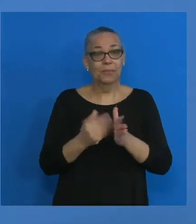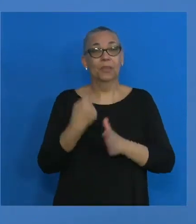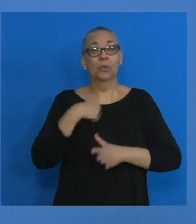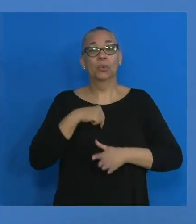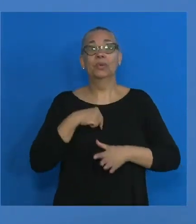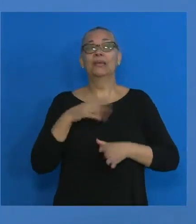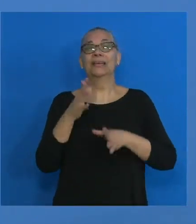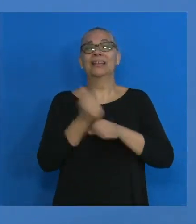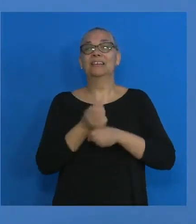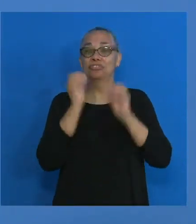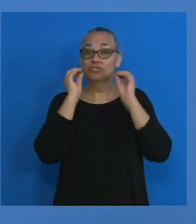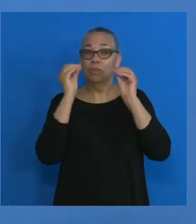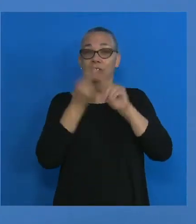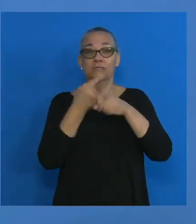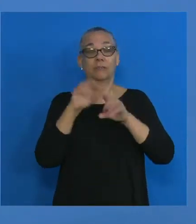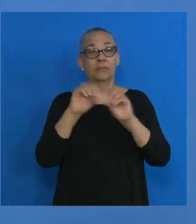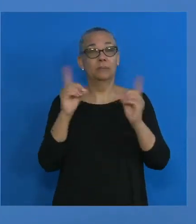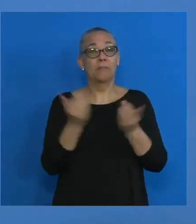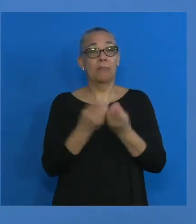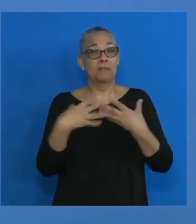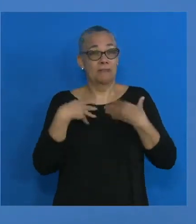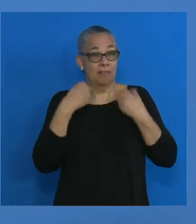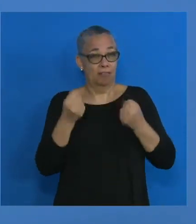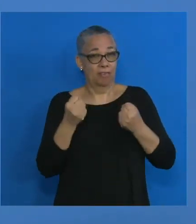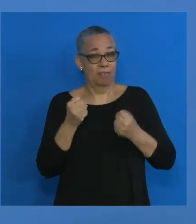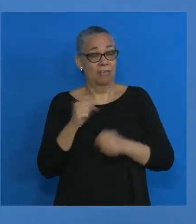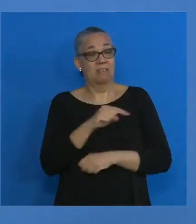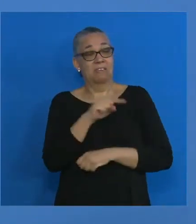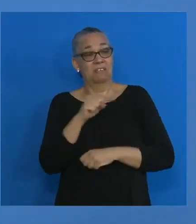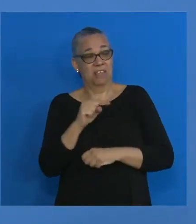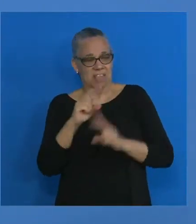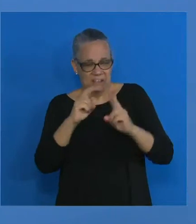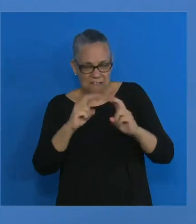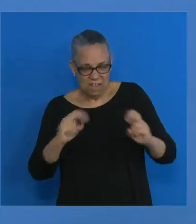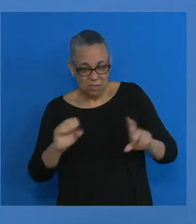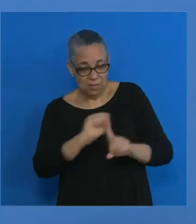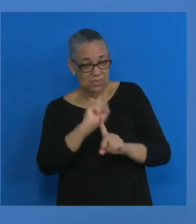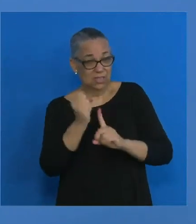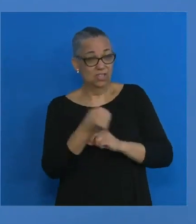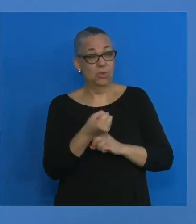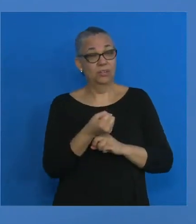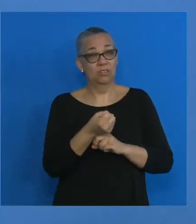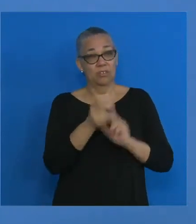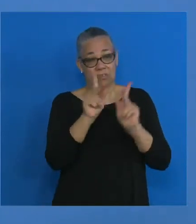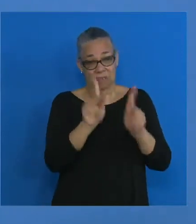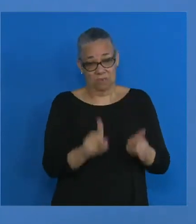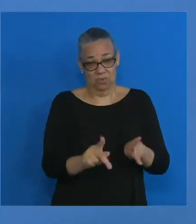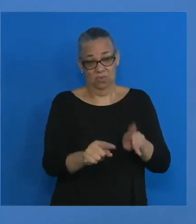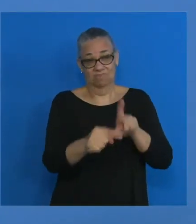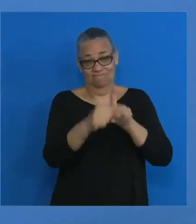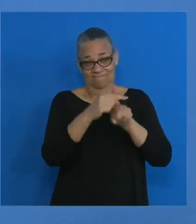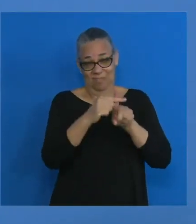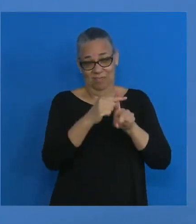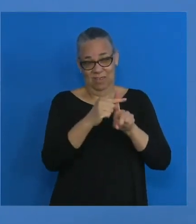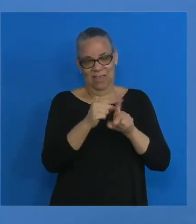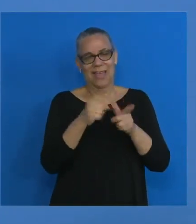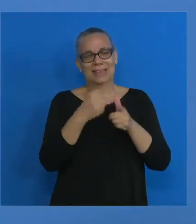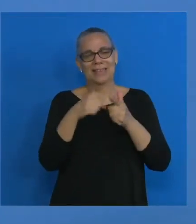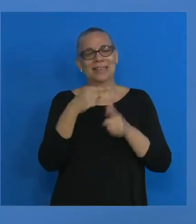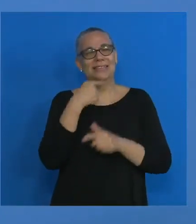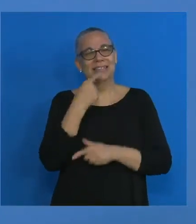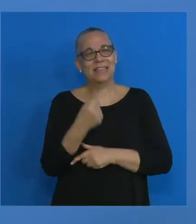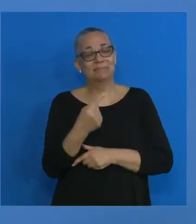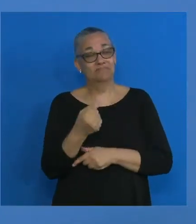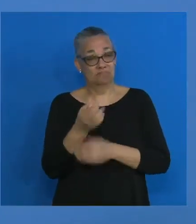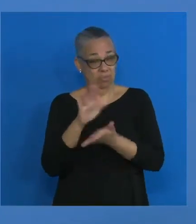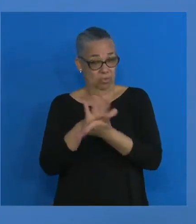Health. And the Department of Health assessed the situation of the person that did test positive and said that the school was safe to open. And